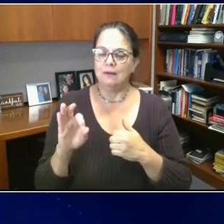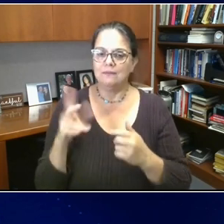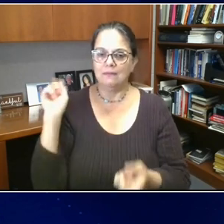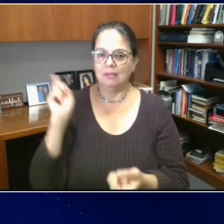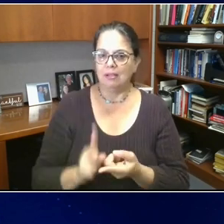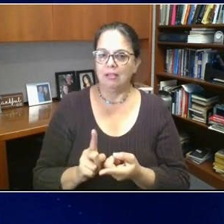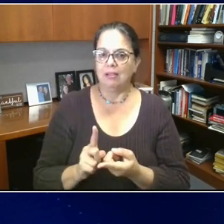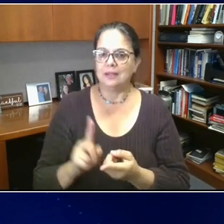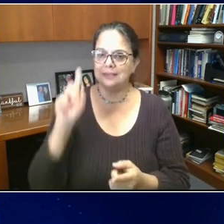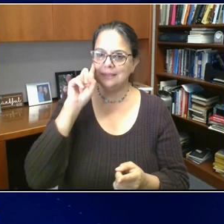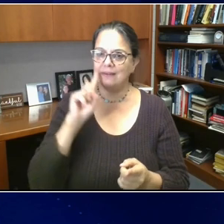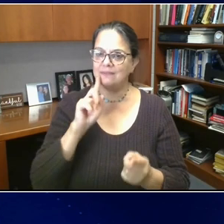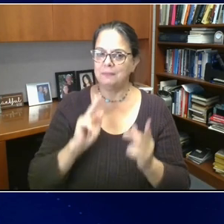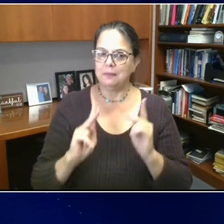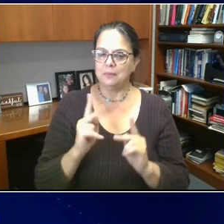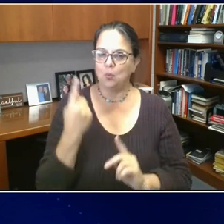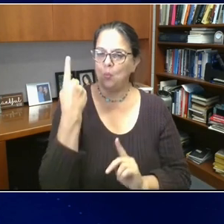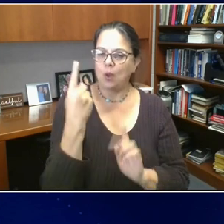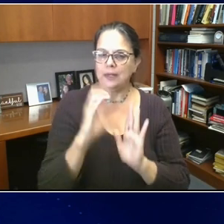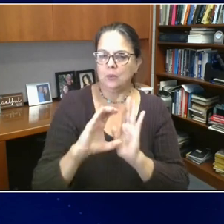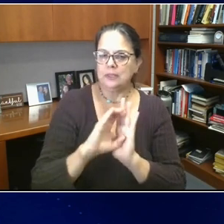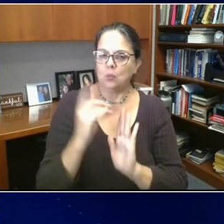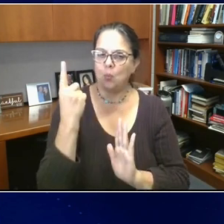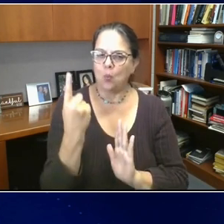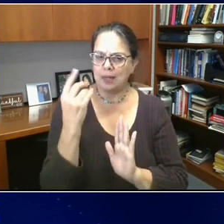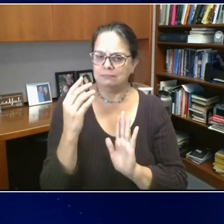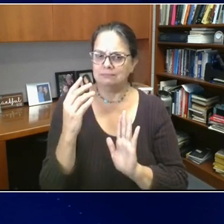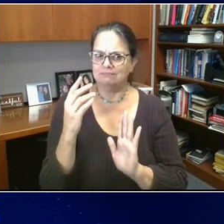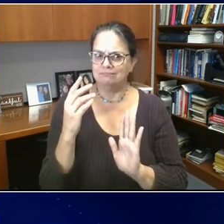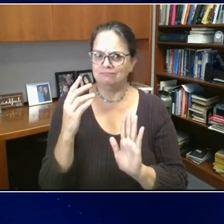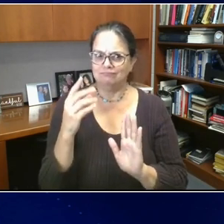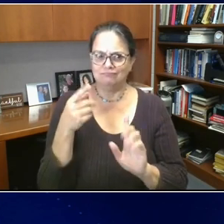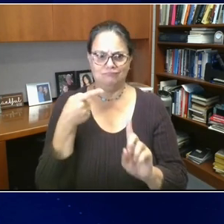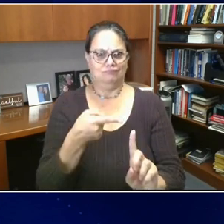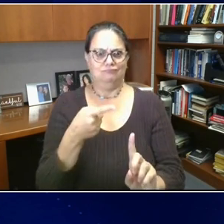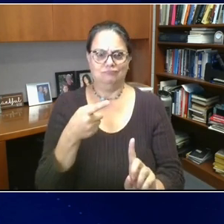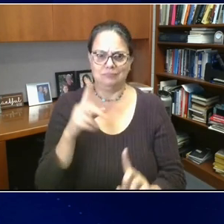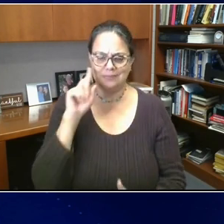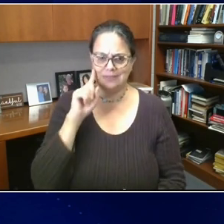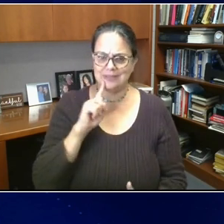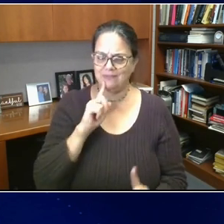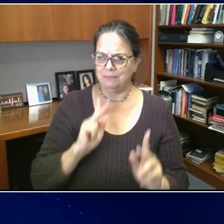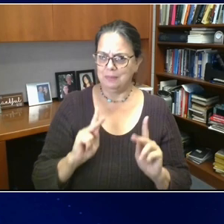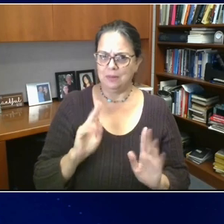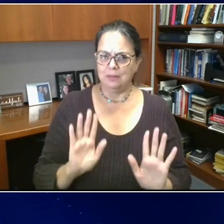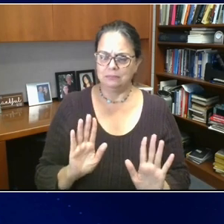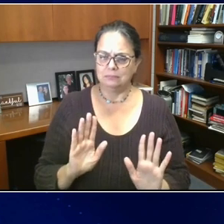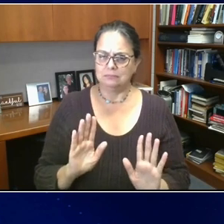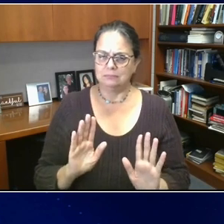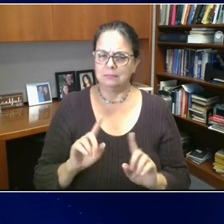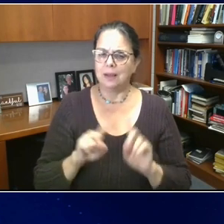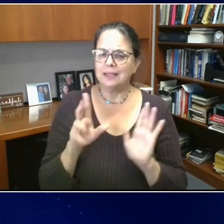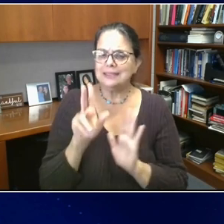This leads to my next point about the danger of reducing deaf people to the one characteristic of